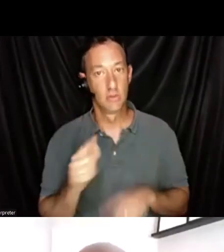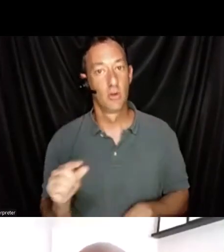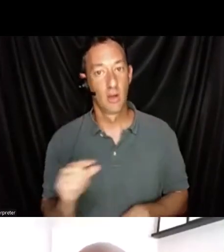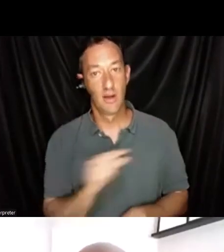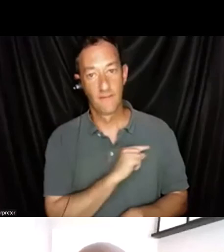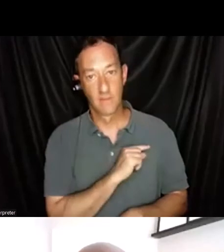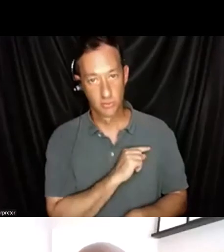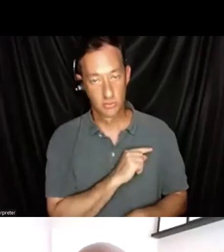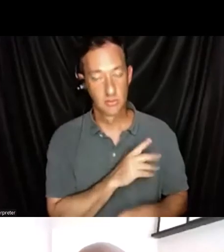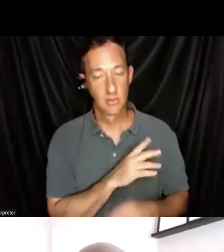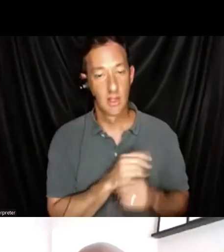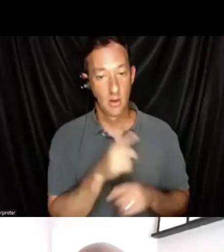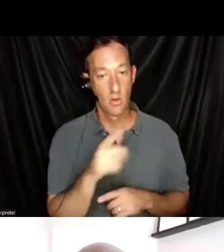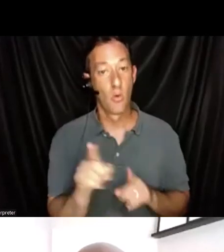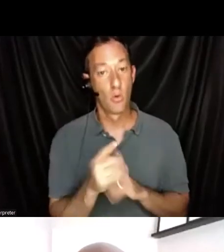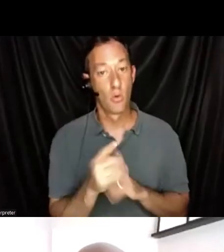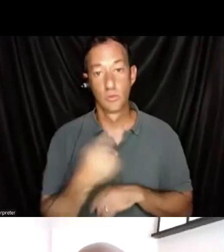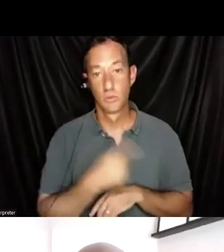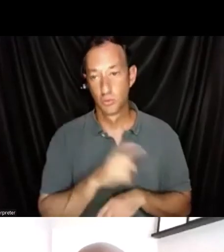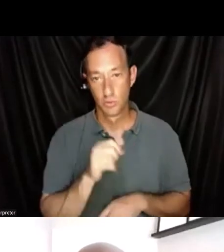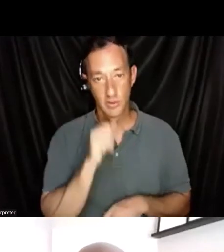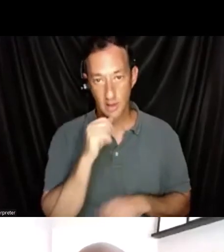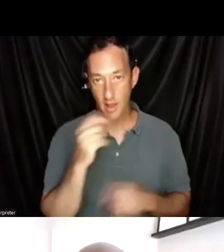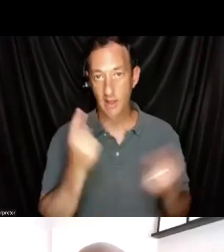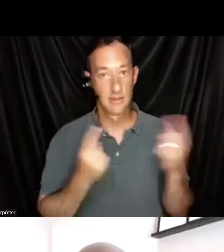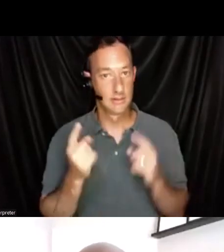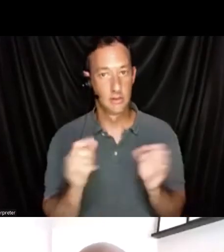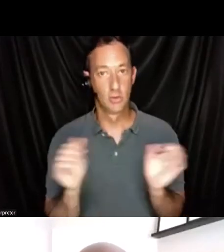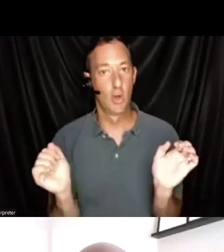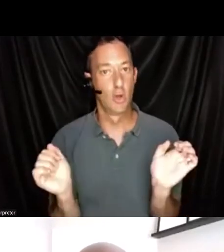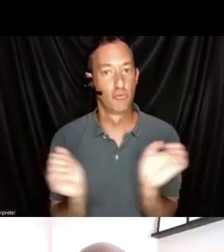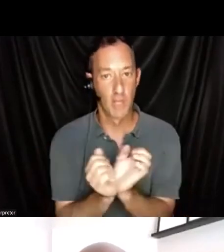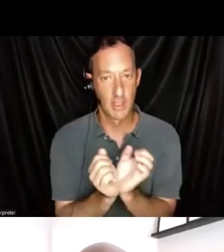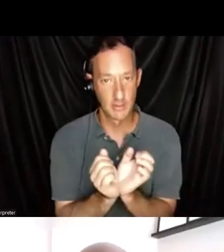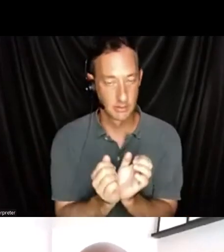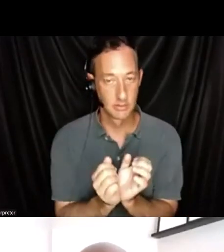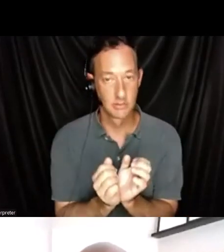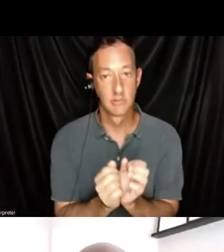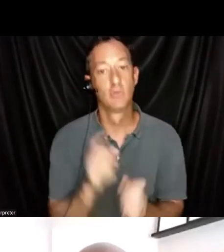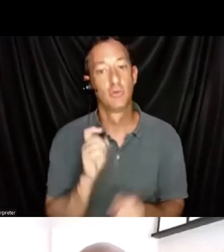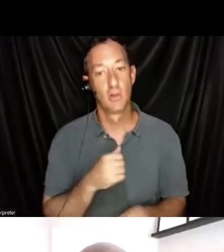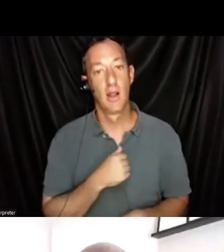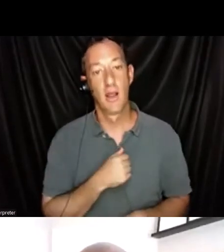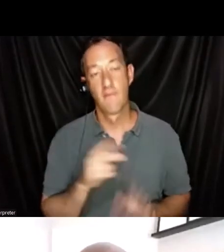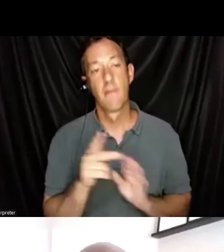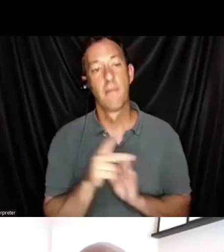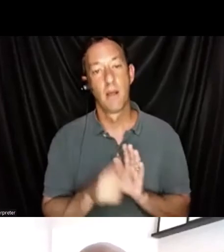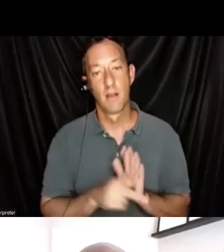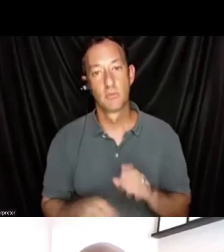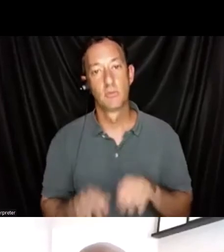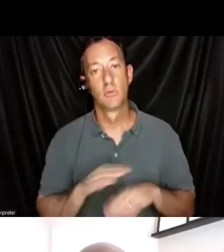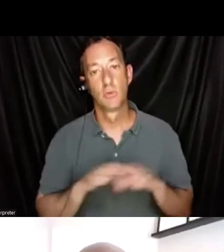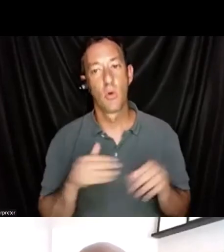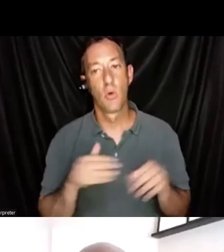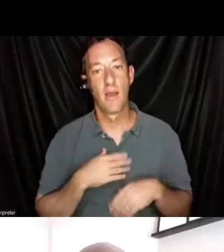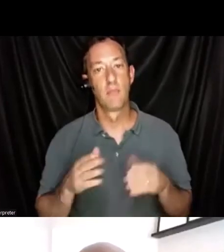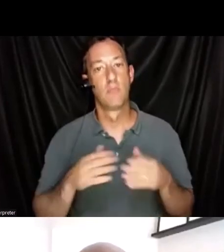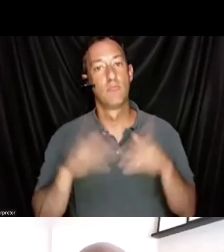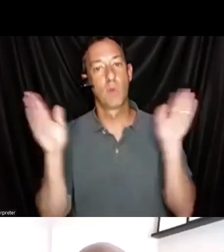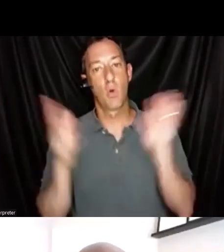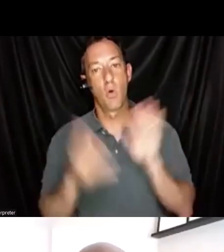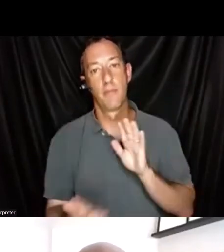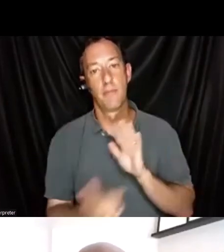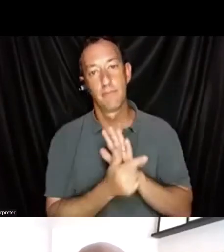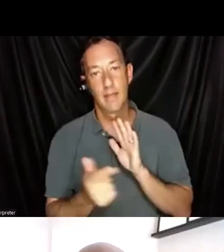course, as we've heard today, not consider arrests. And they should have policies that don't contain broad bans against a